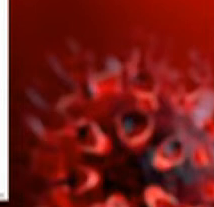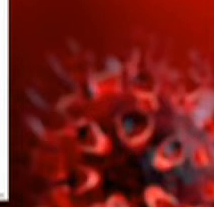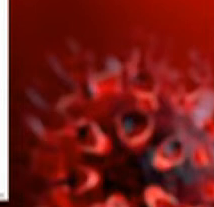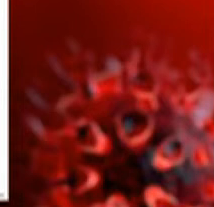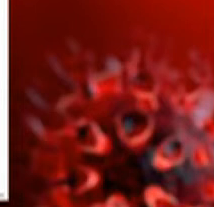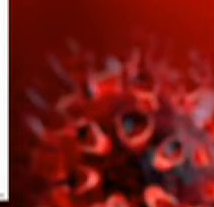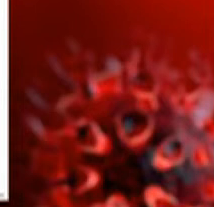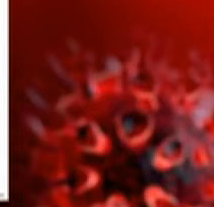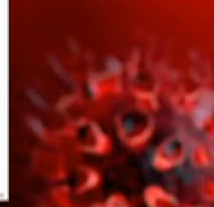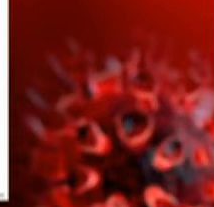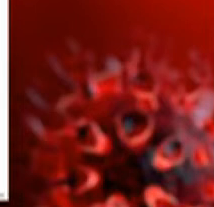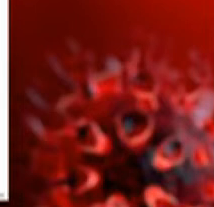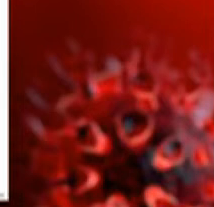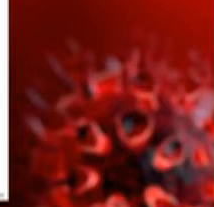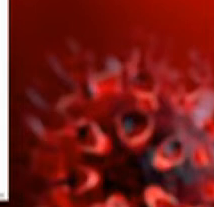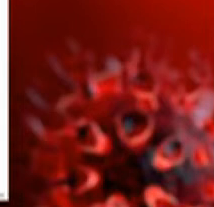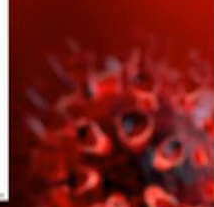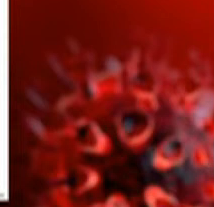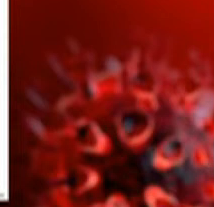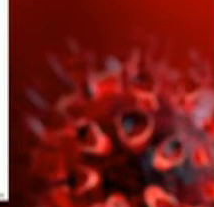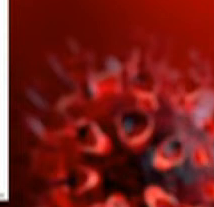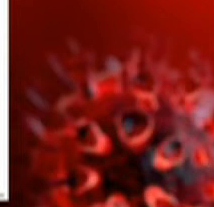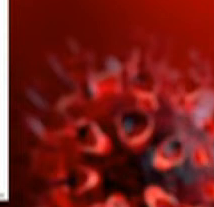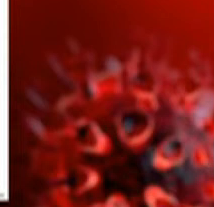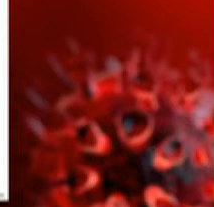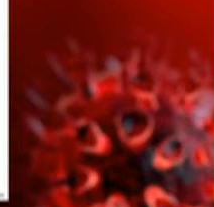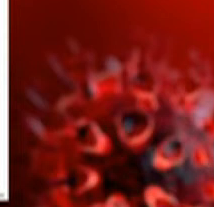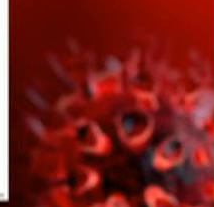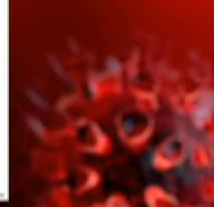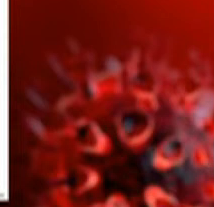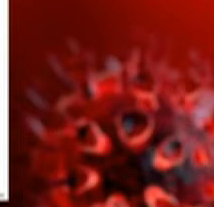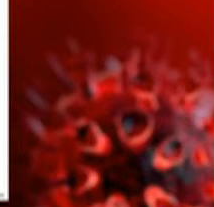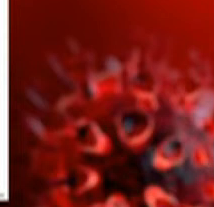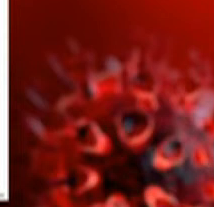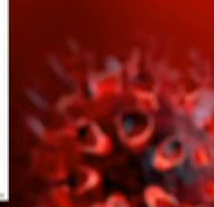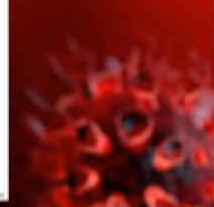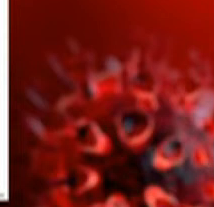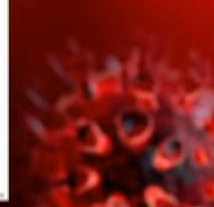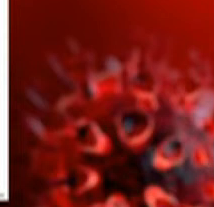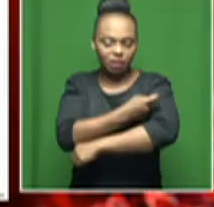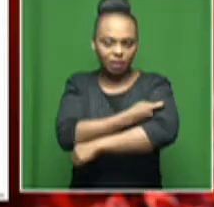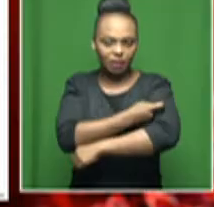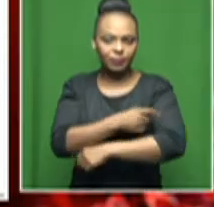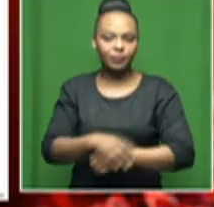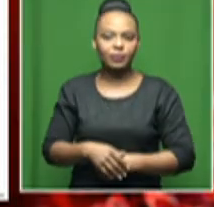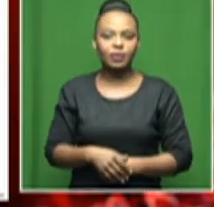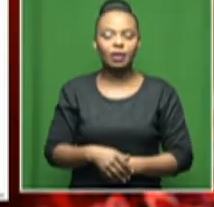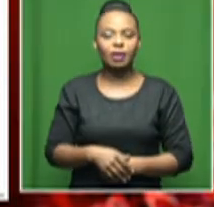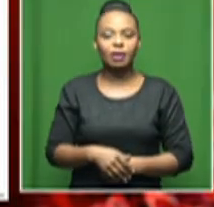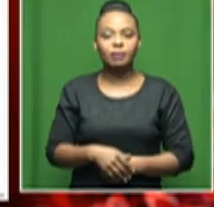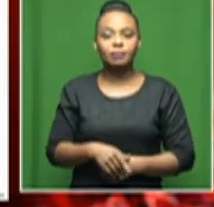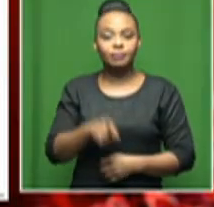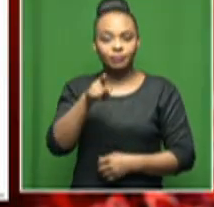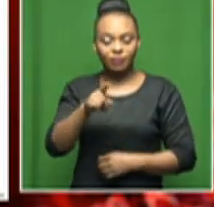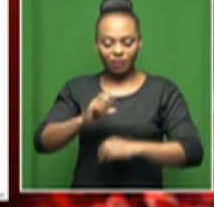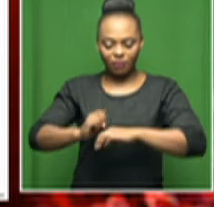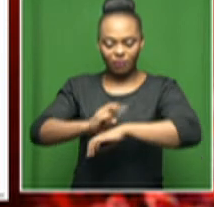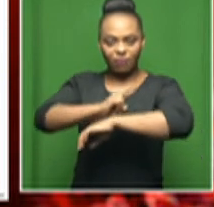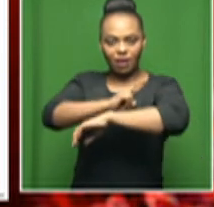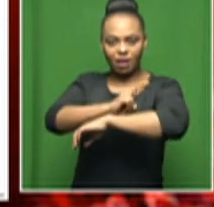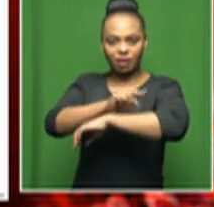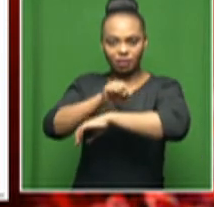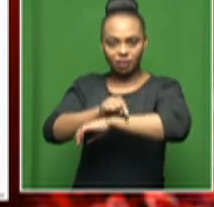is that they tested the antibody that was being induced by this virus, by the vaccine, against the original virus that was circulating